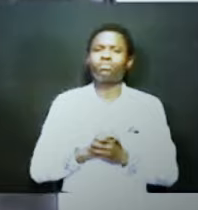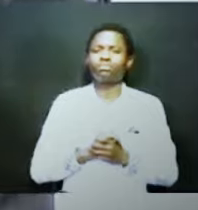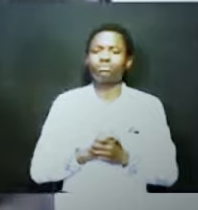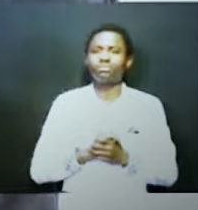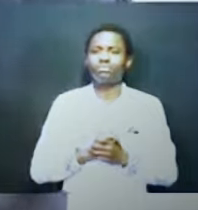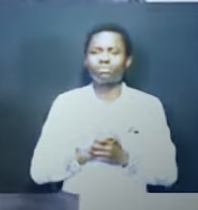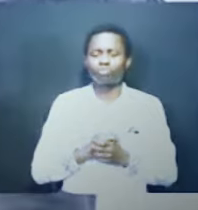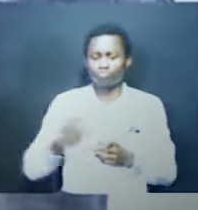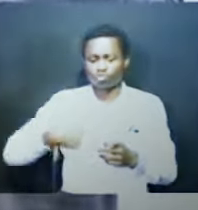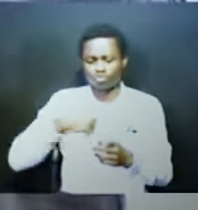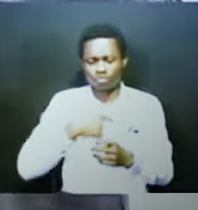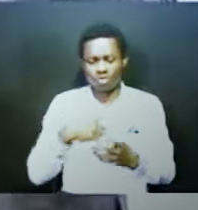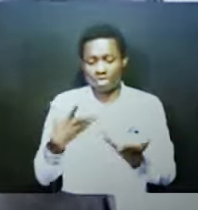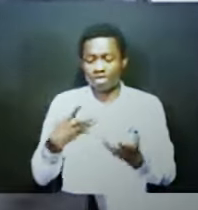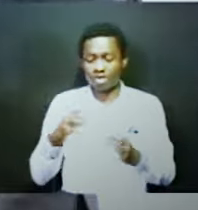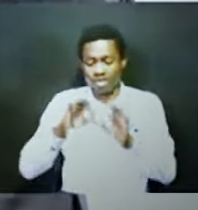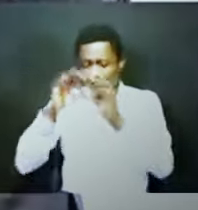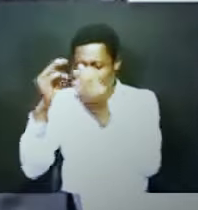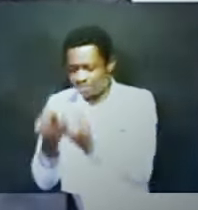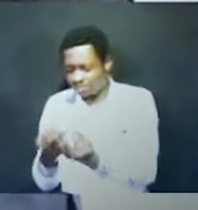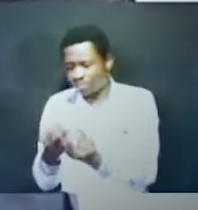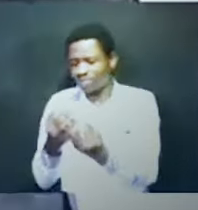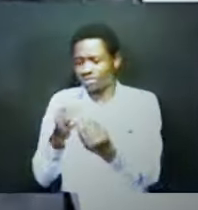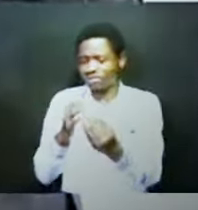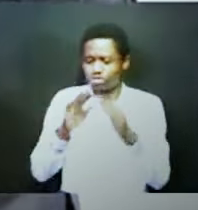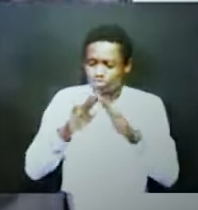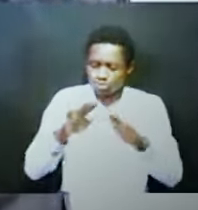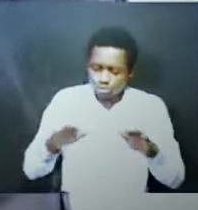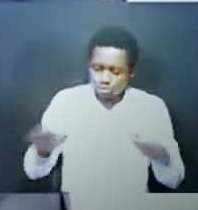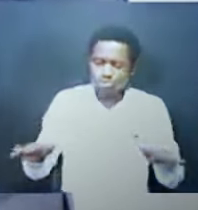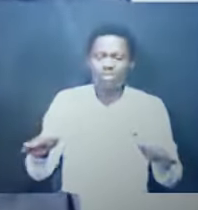God. We and our descendants.